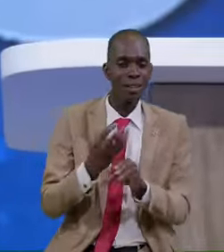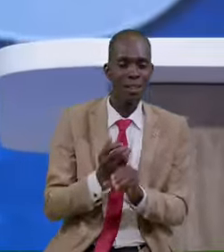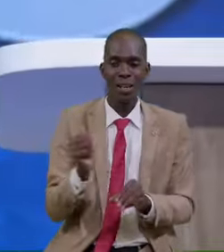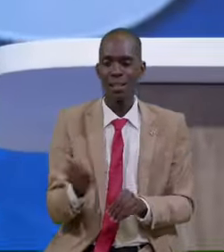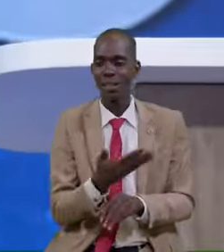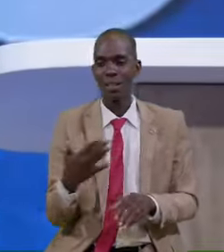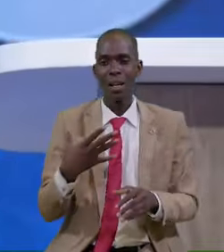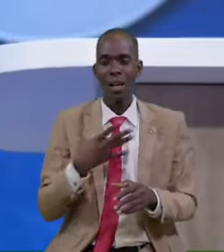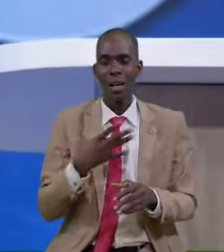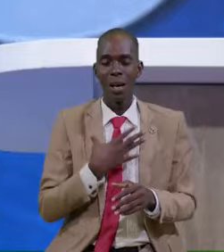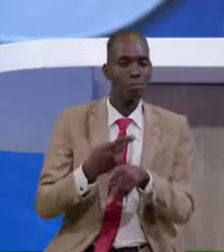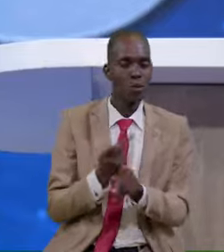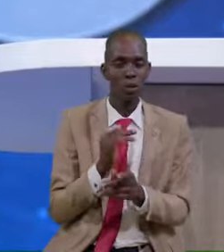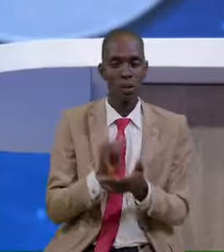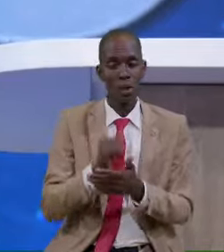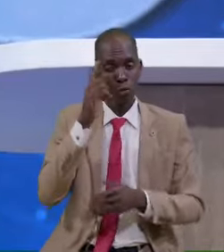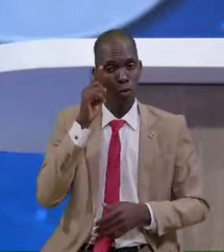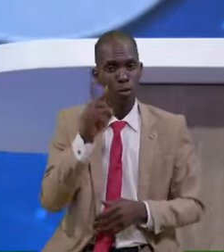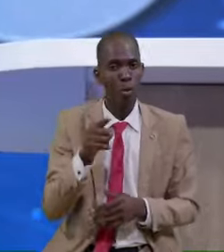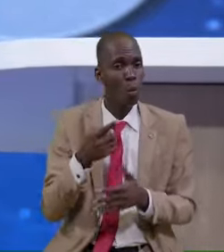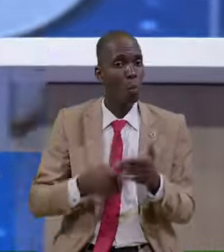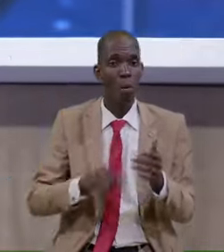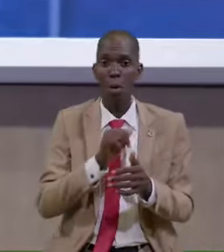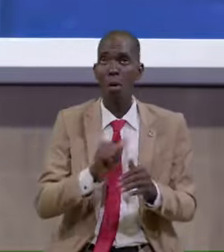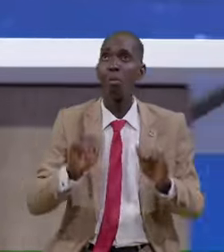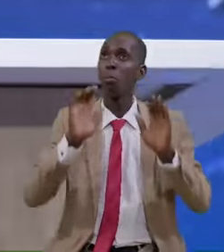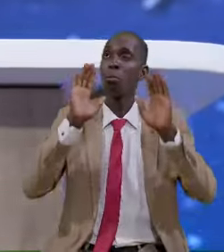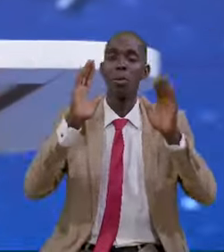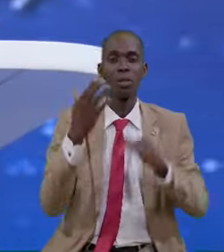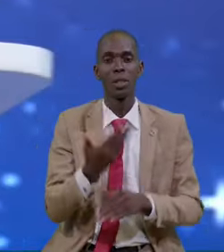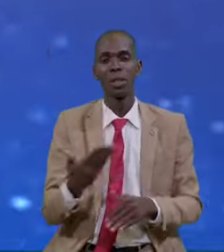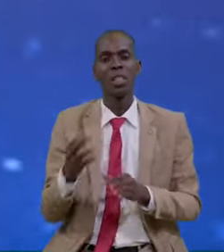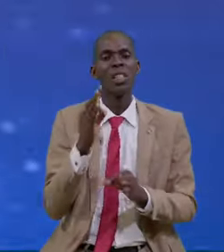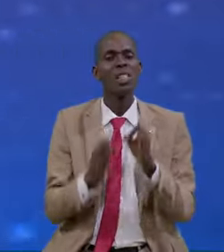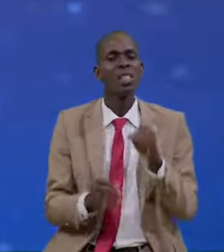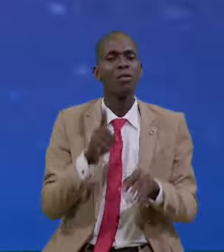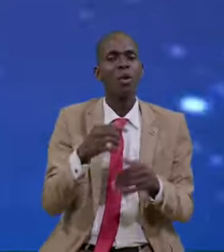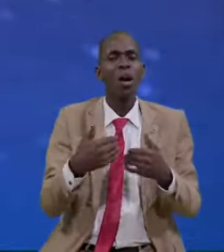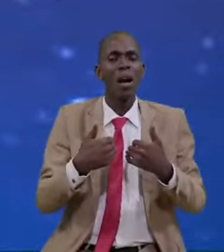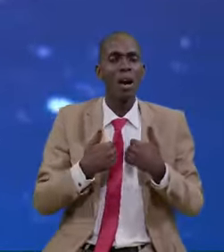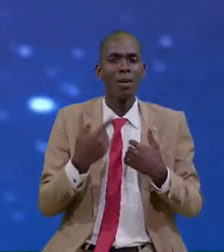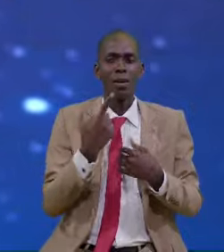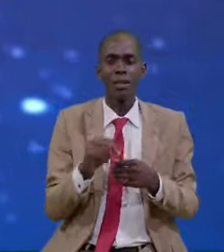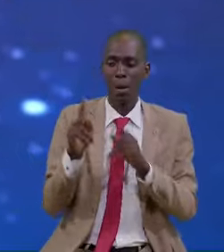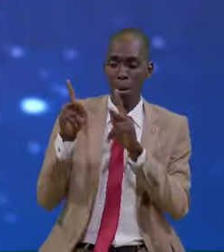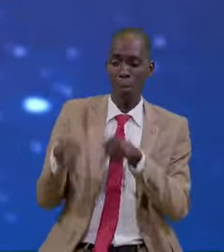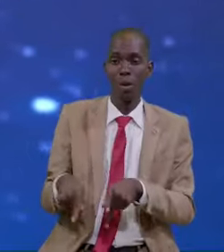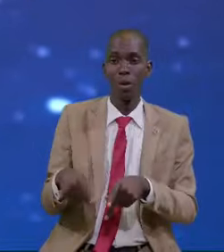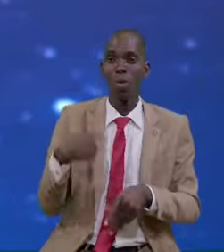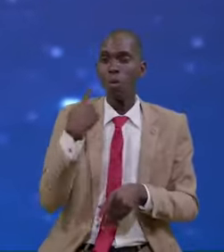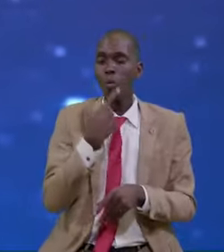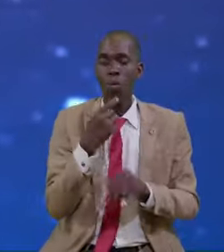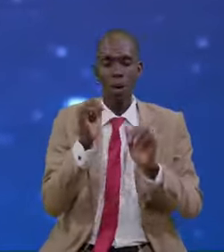that which for you. What a glorious thing. If you have the person with you who